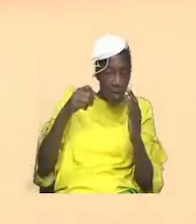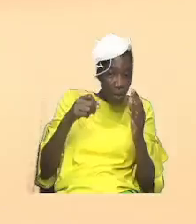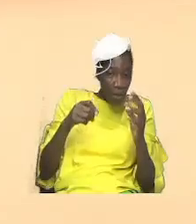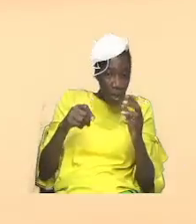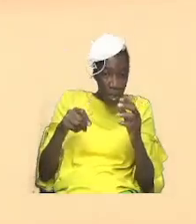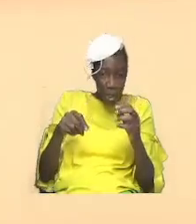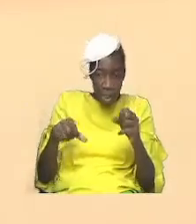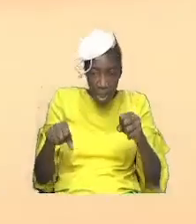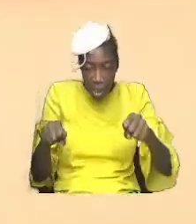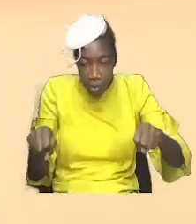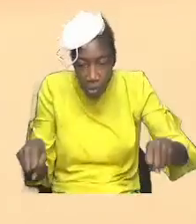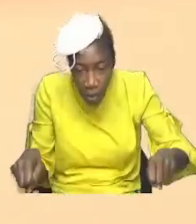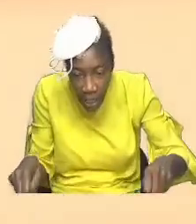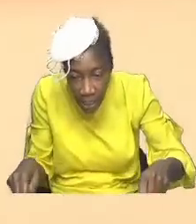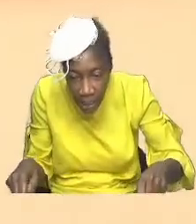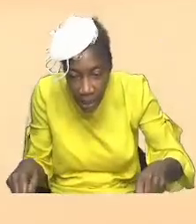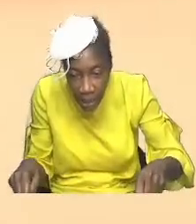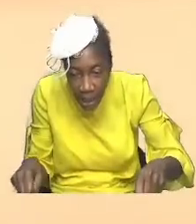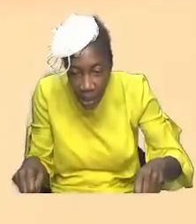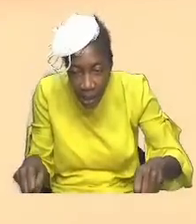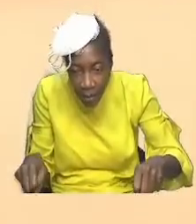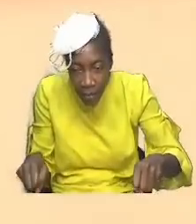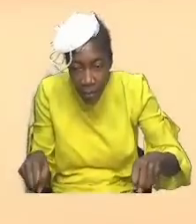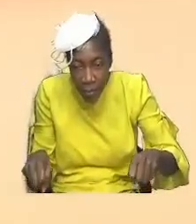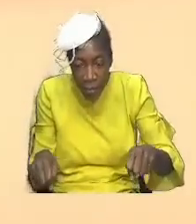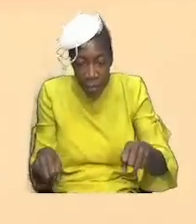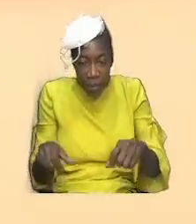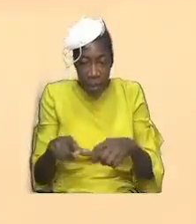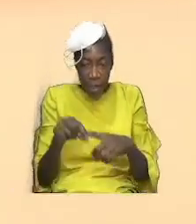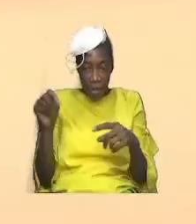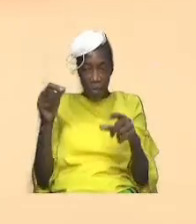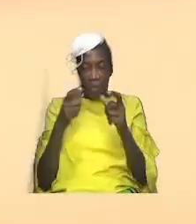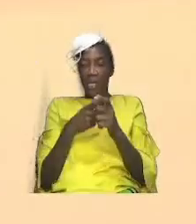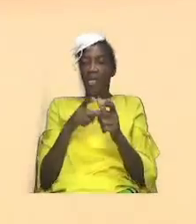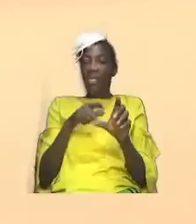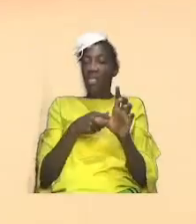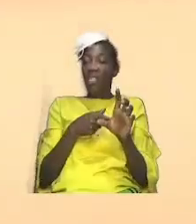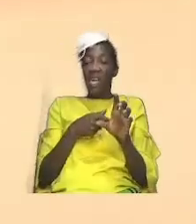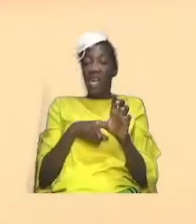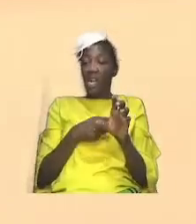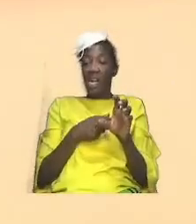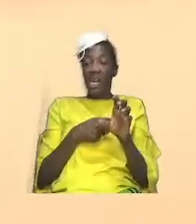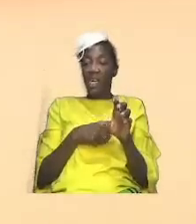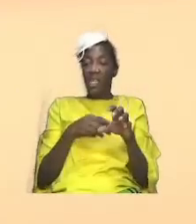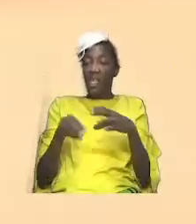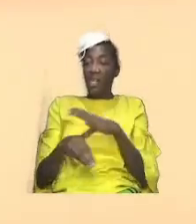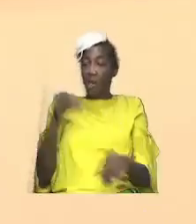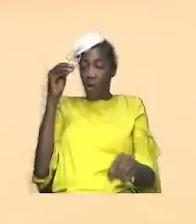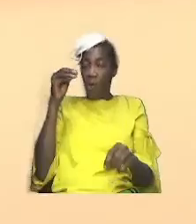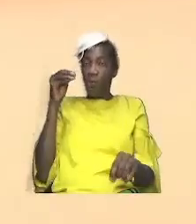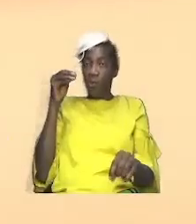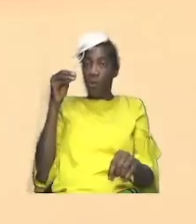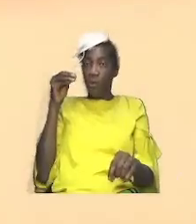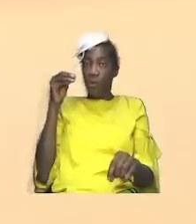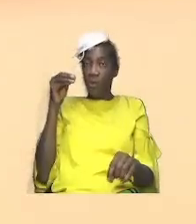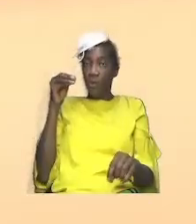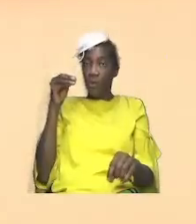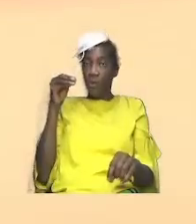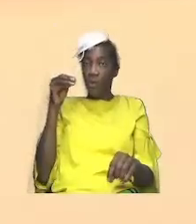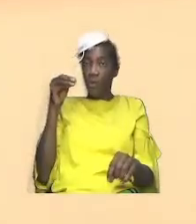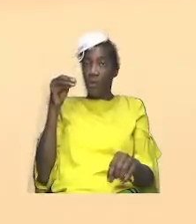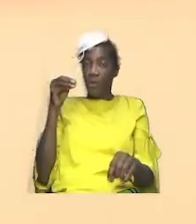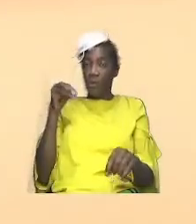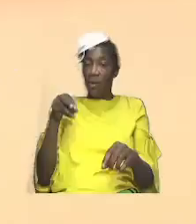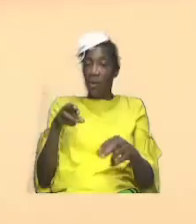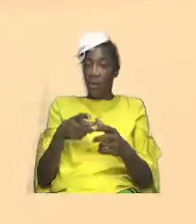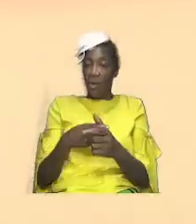Unfair advantage. They call it pick start. You can be disqualified. If you run out of lane, they call it